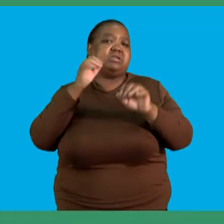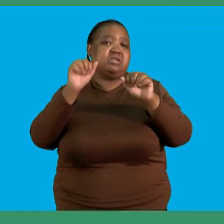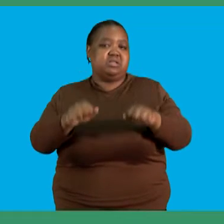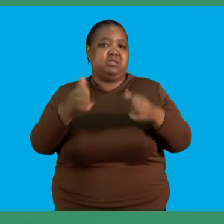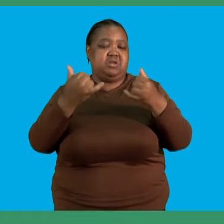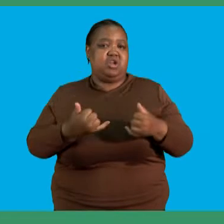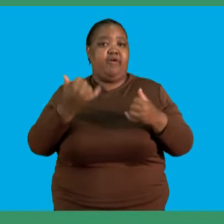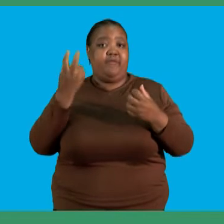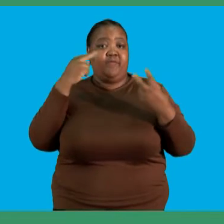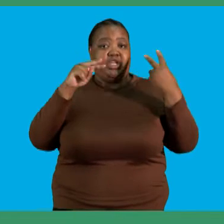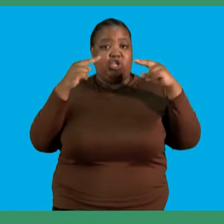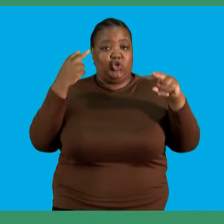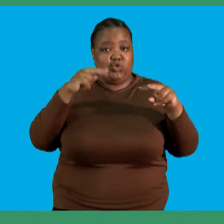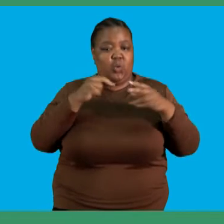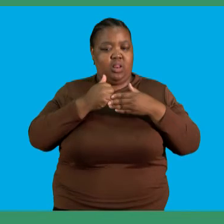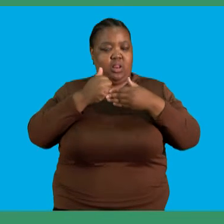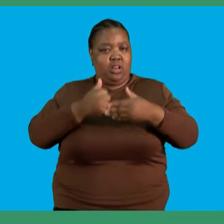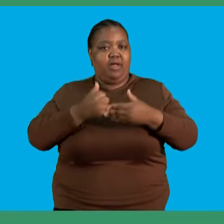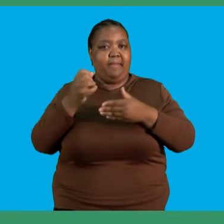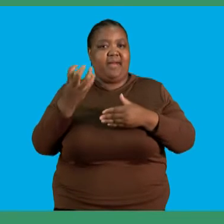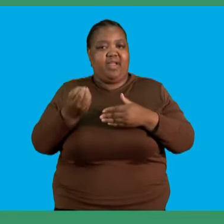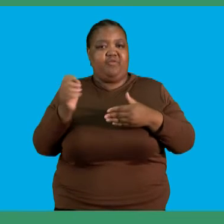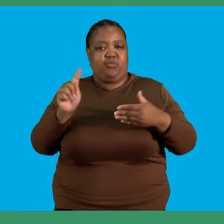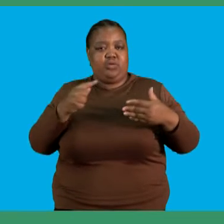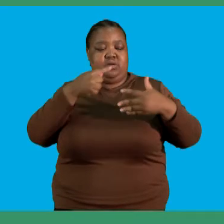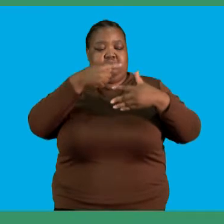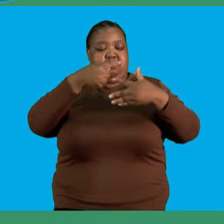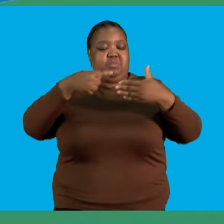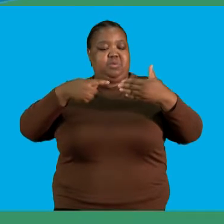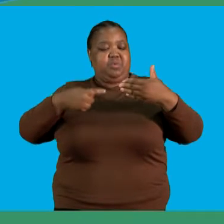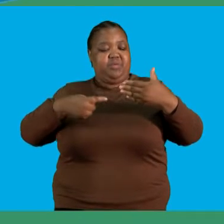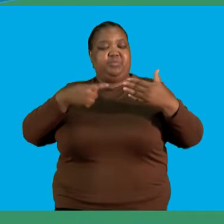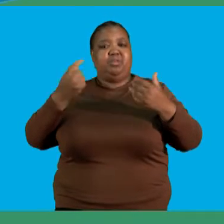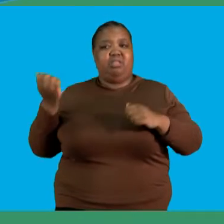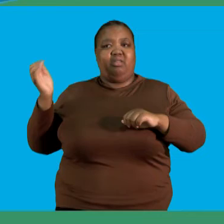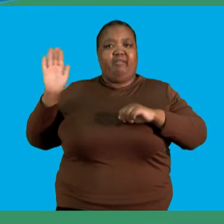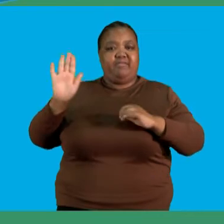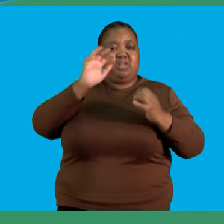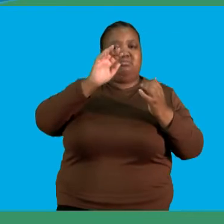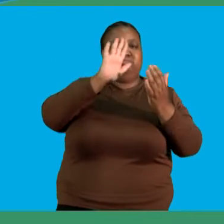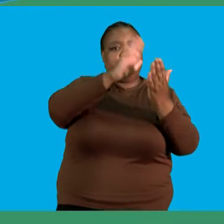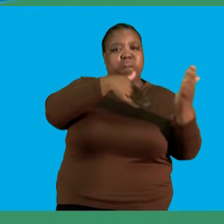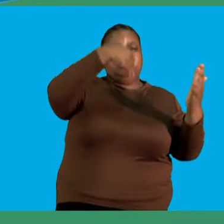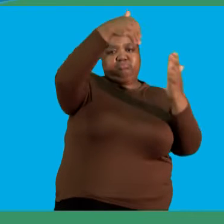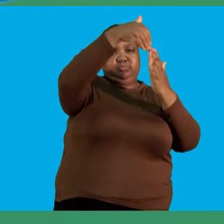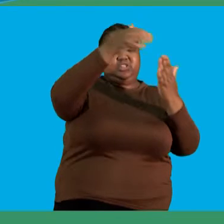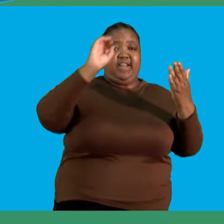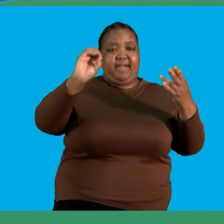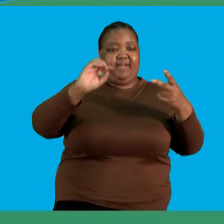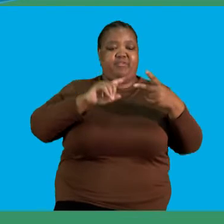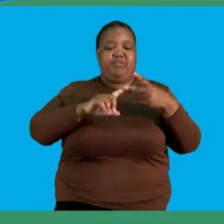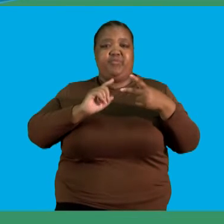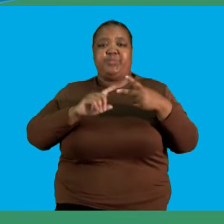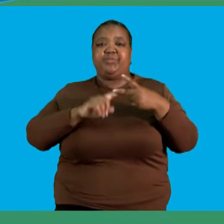Now, we have the following visual aids. The first one is a flip chart. We also have an interactive whiteboard or smart